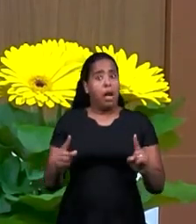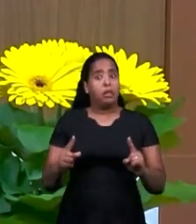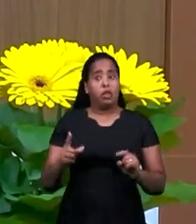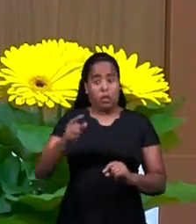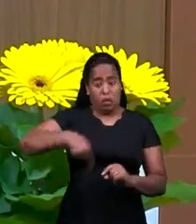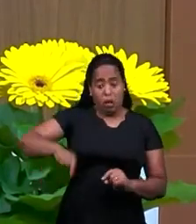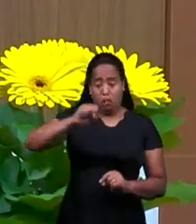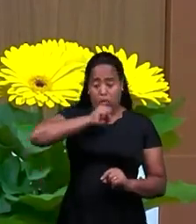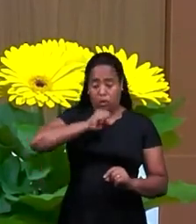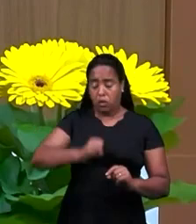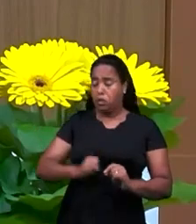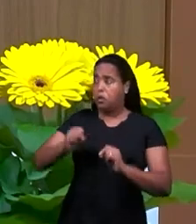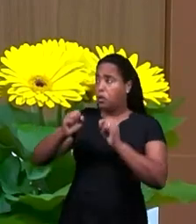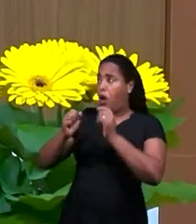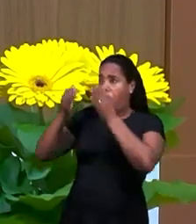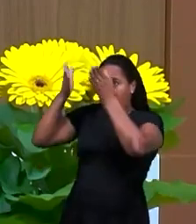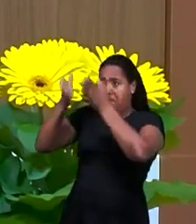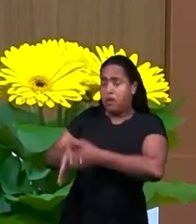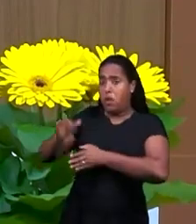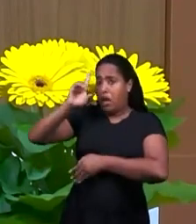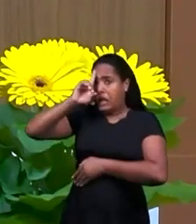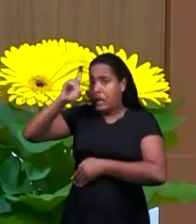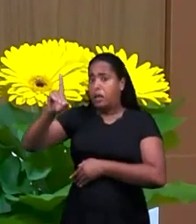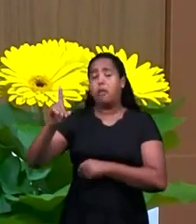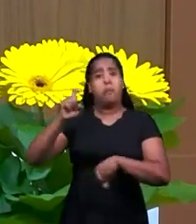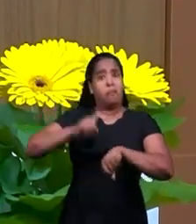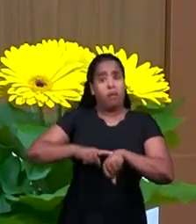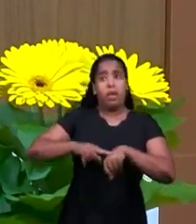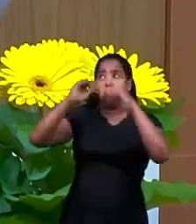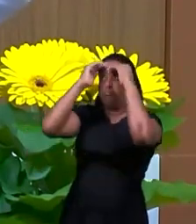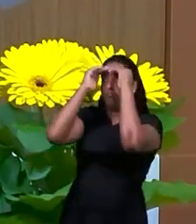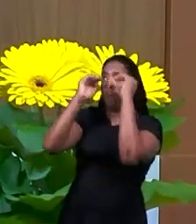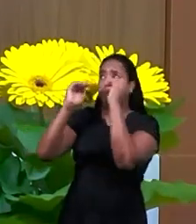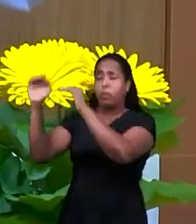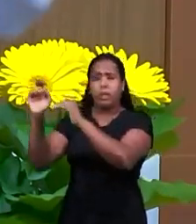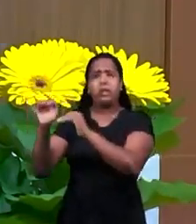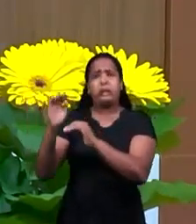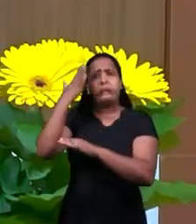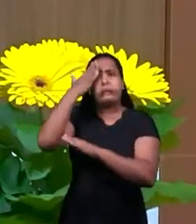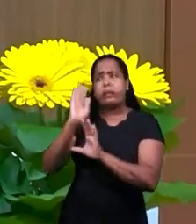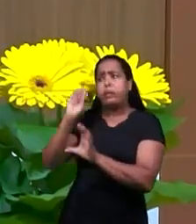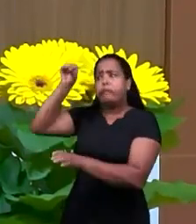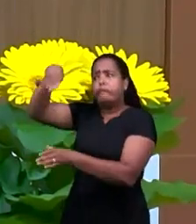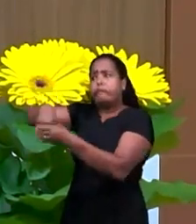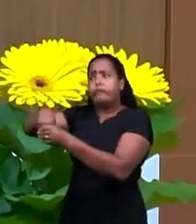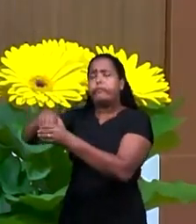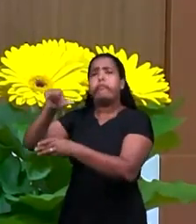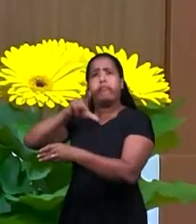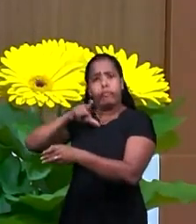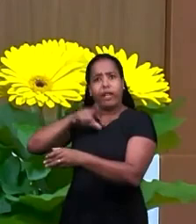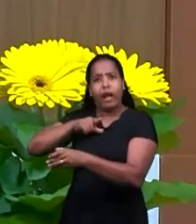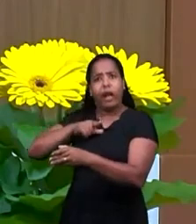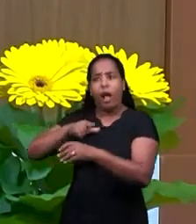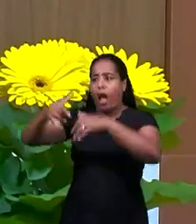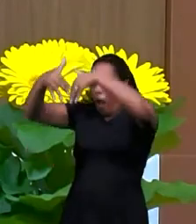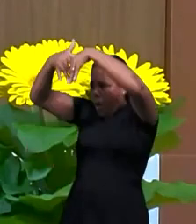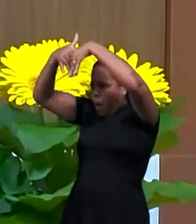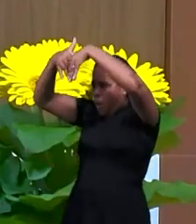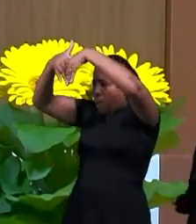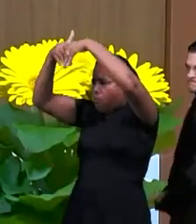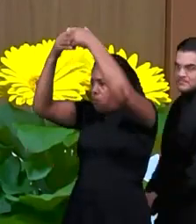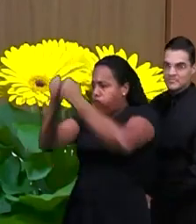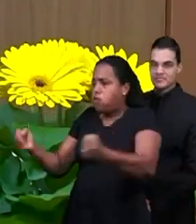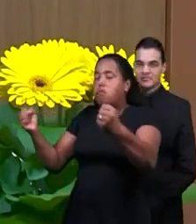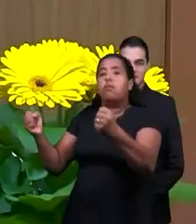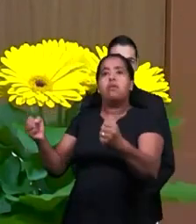faithful to God as long as we heed and know what is inside. Oh, the veil was